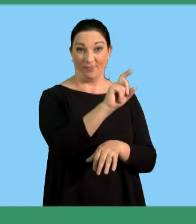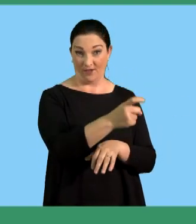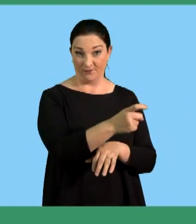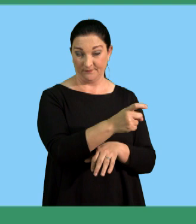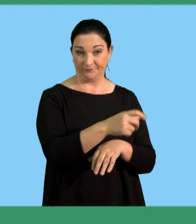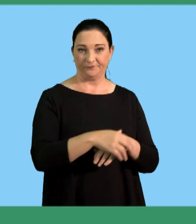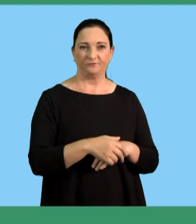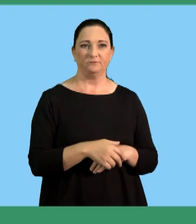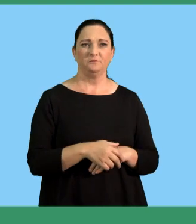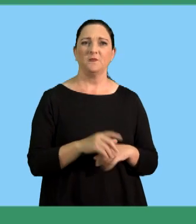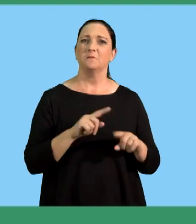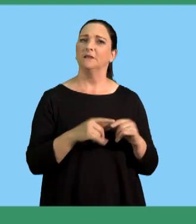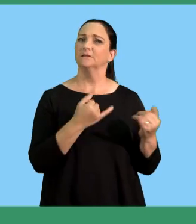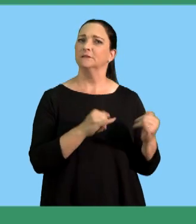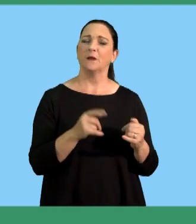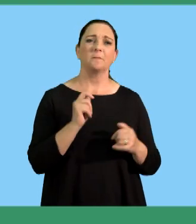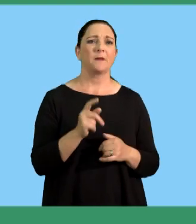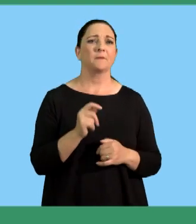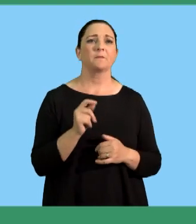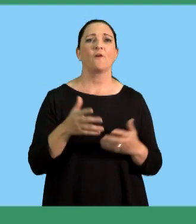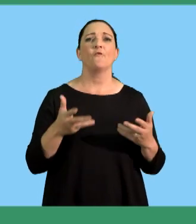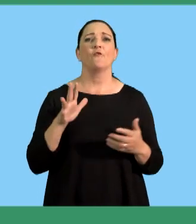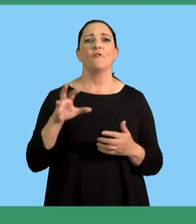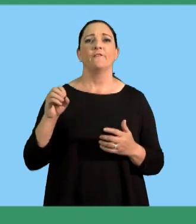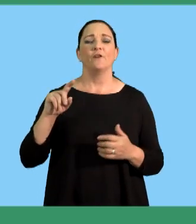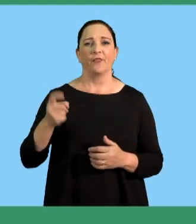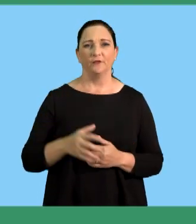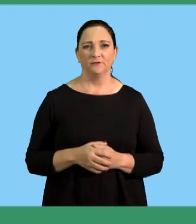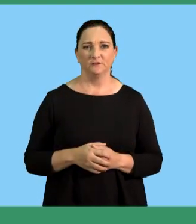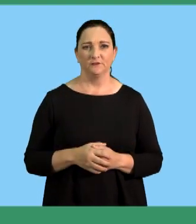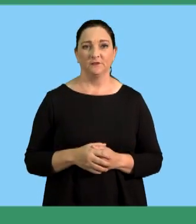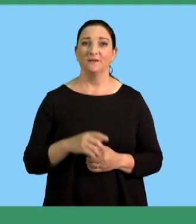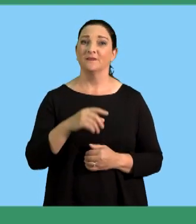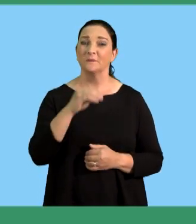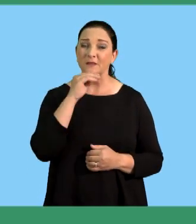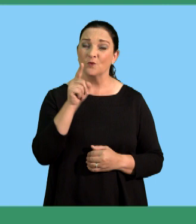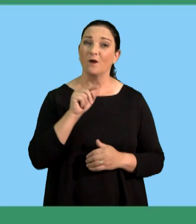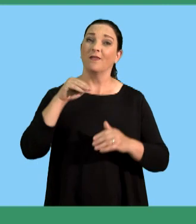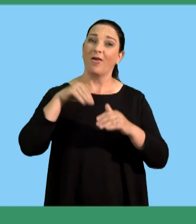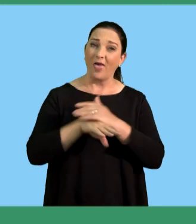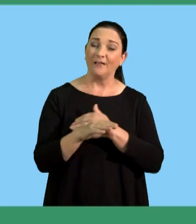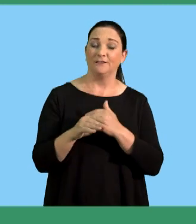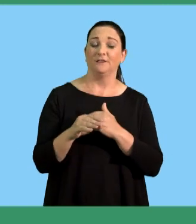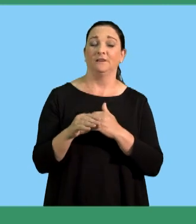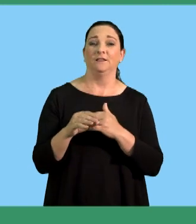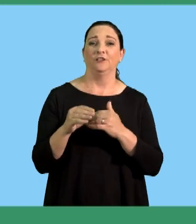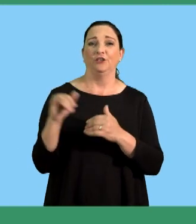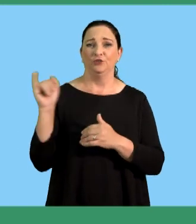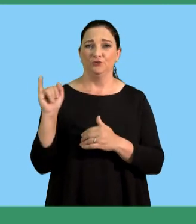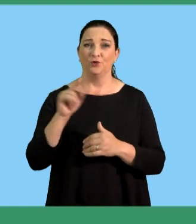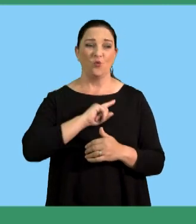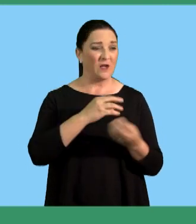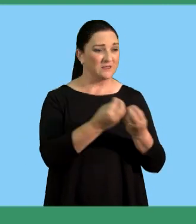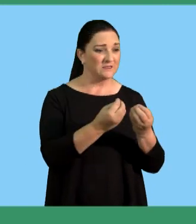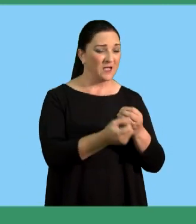your house is 700,000 and you are still paying insurance for 500,000, it means you are underinsured, and should a damage happen,